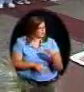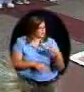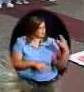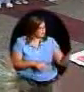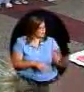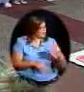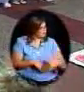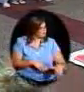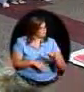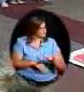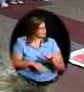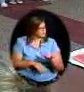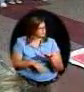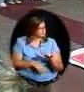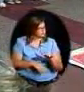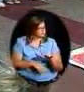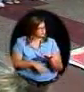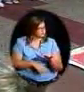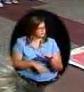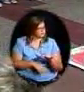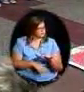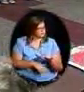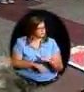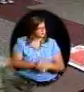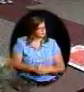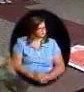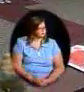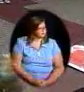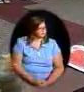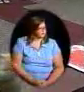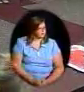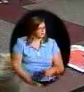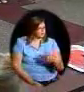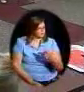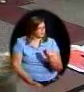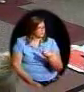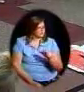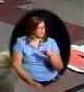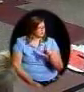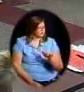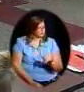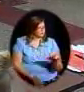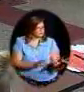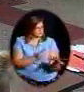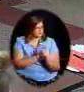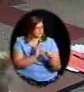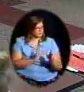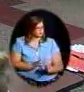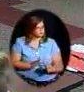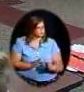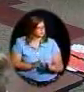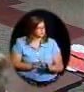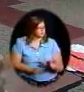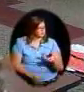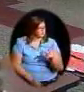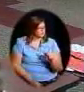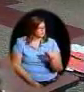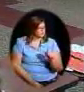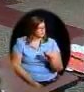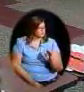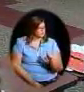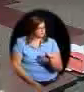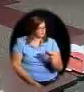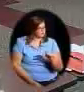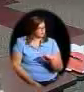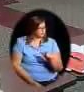Speed demon for us as well, ran the bases in pinch running situations. Hillary Hindleiter, our catcher for us. Katie Klug, first